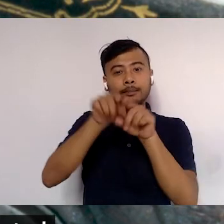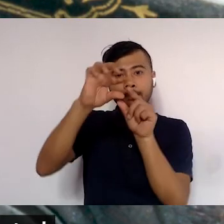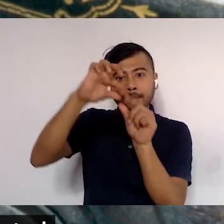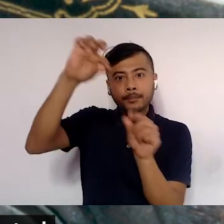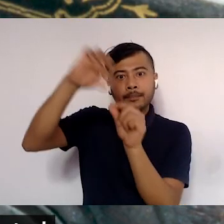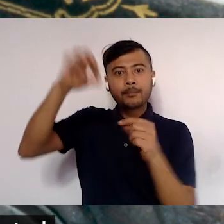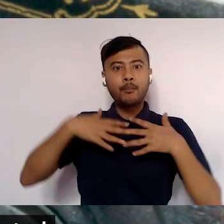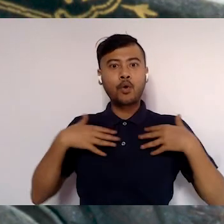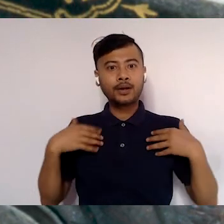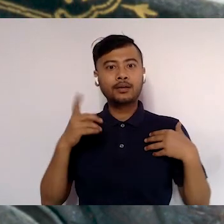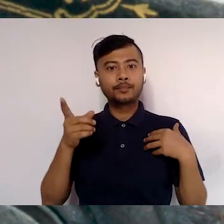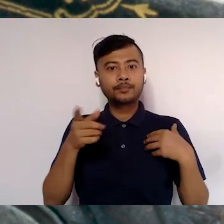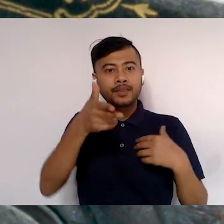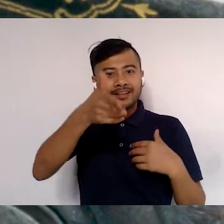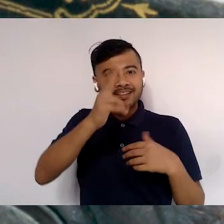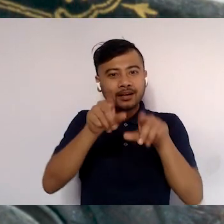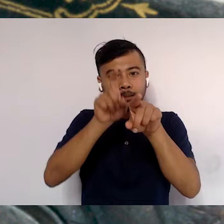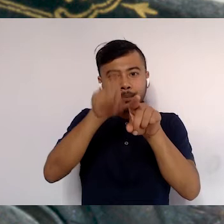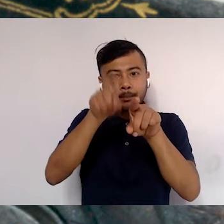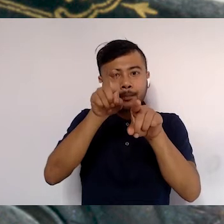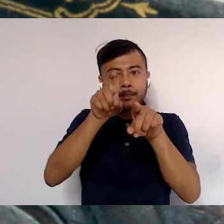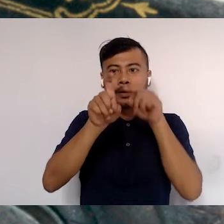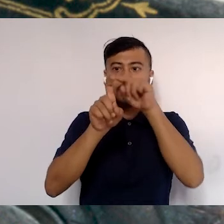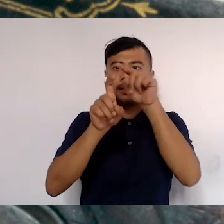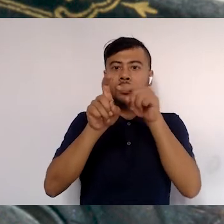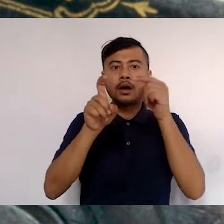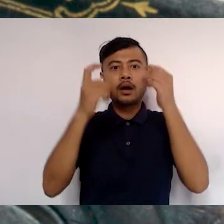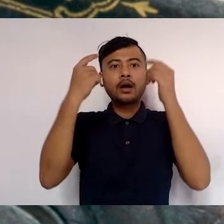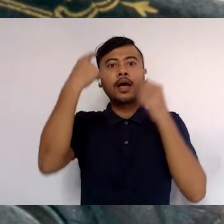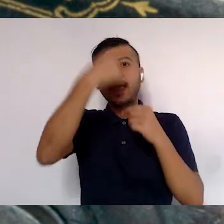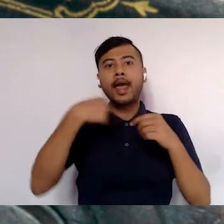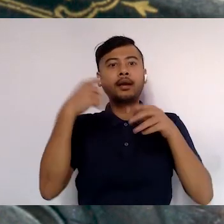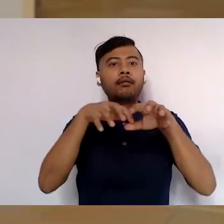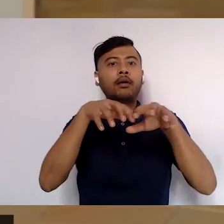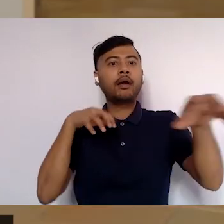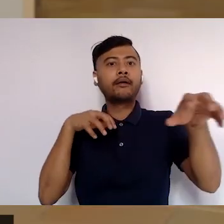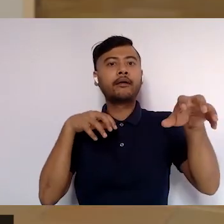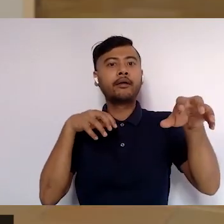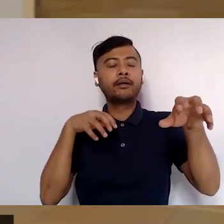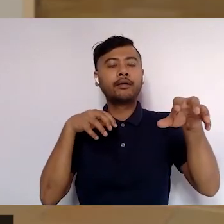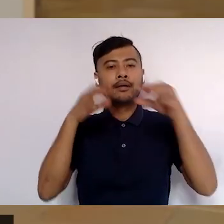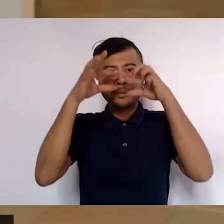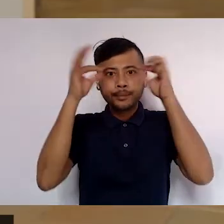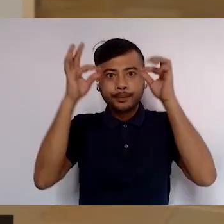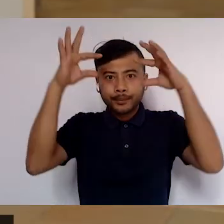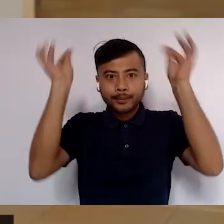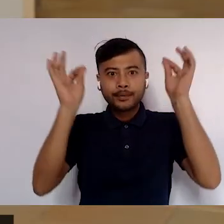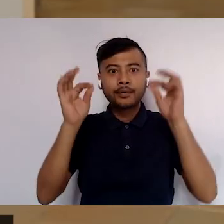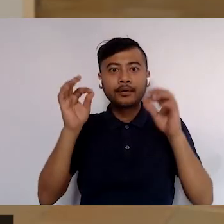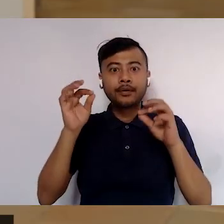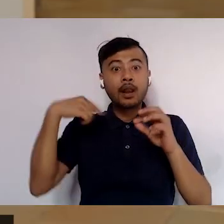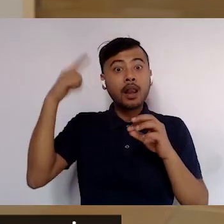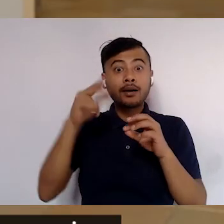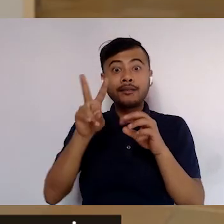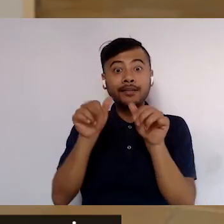flintlock of each pistol is in the form of a tiger stripe and has a tiger head. These tigers, like the wooden tiger in the